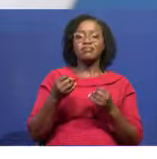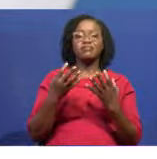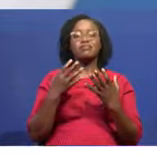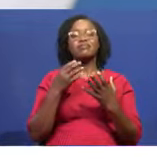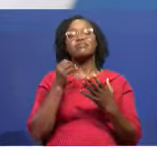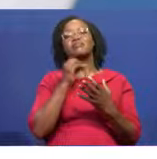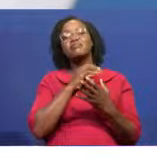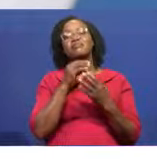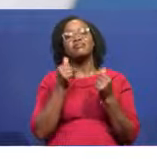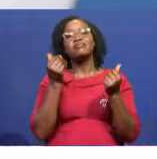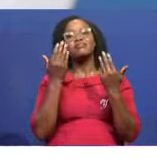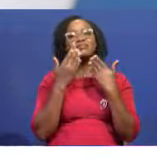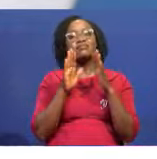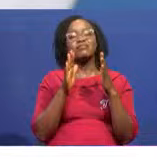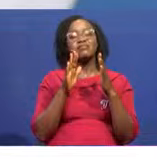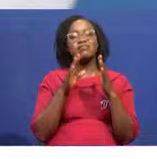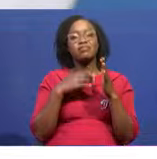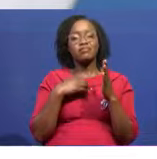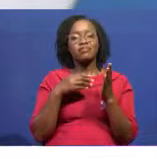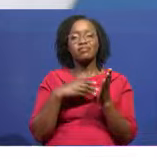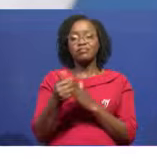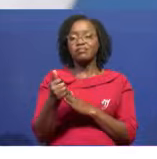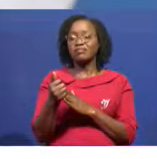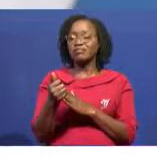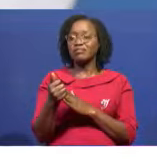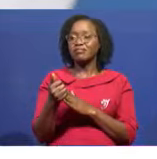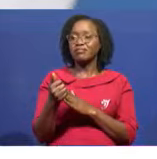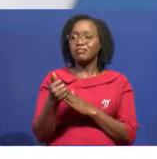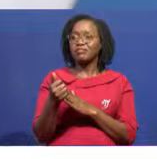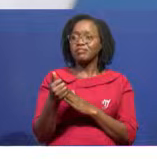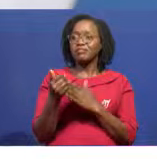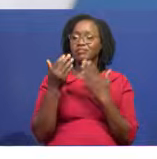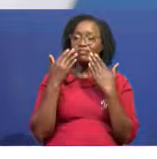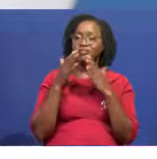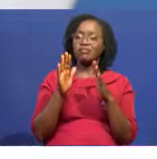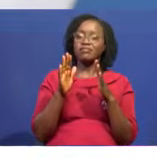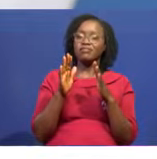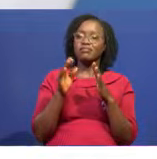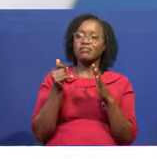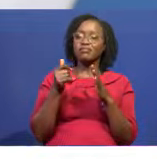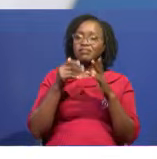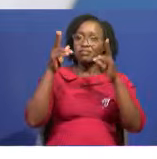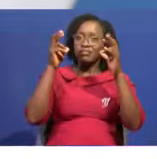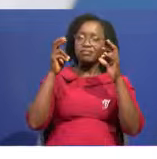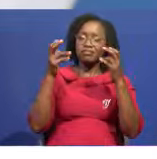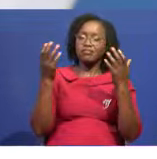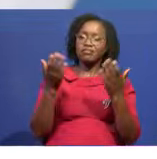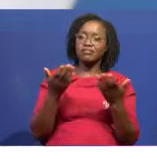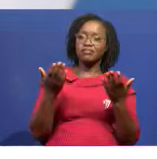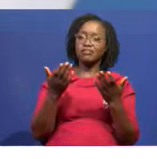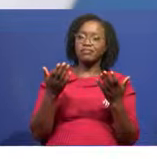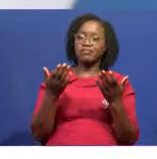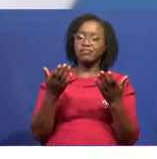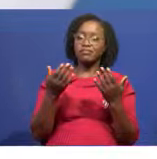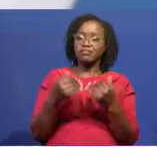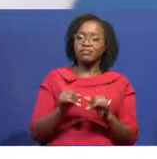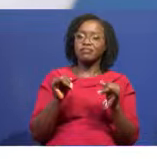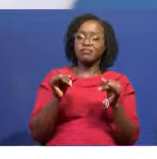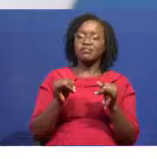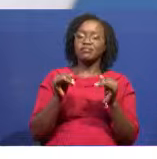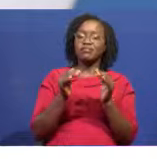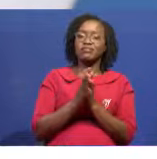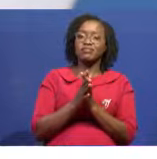been addressed and pension payments made. We'll just look at a few issues where we are still trying to get in touch